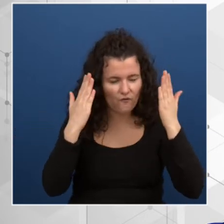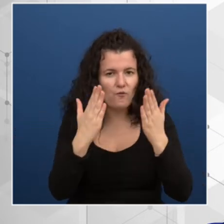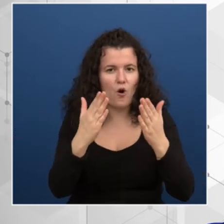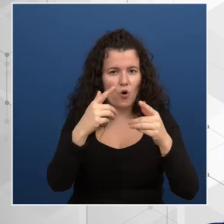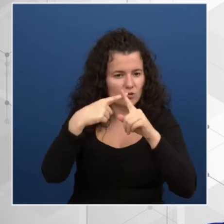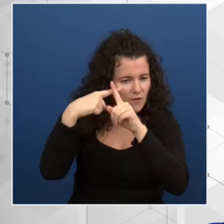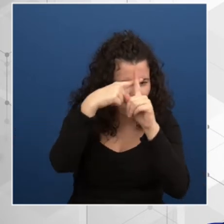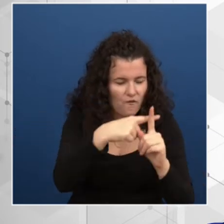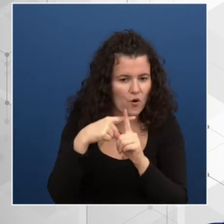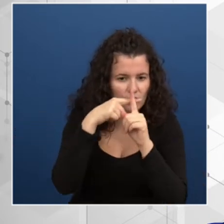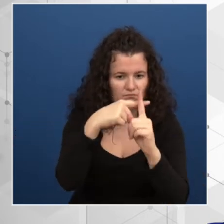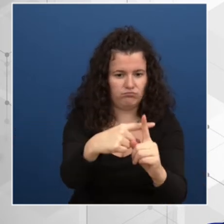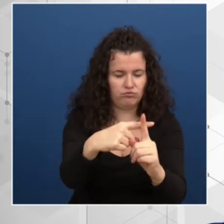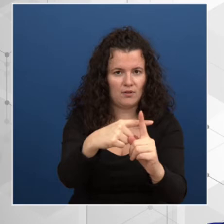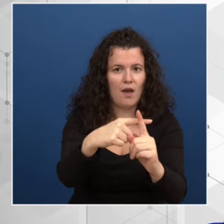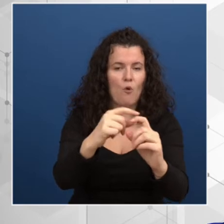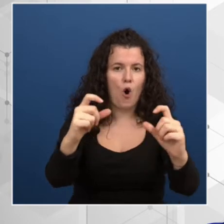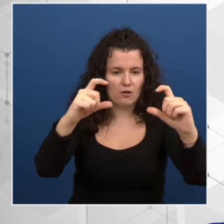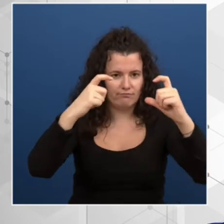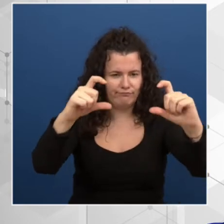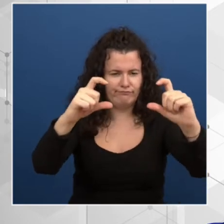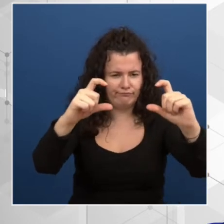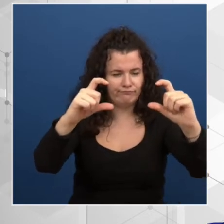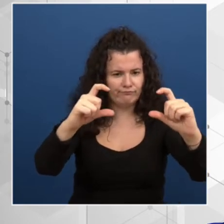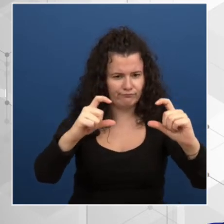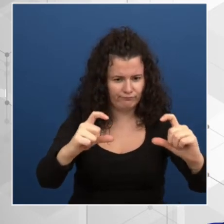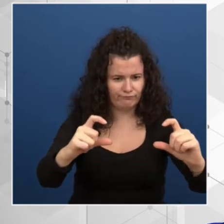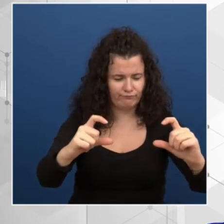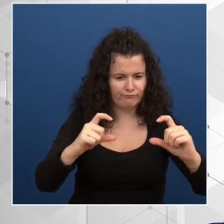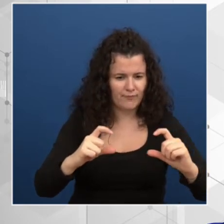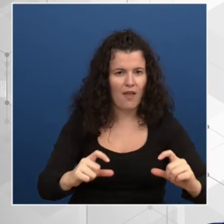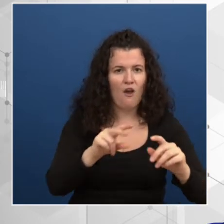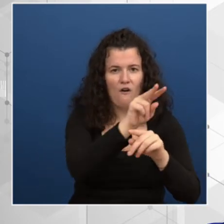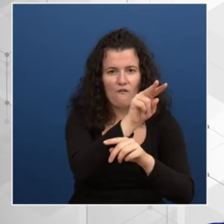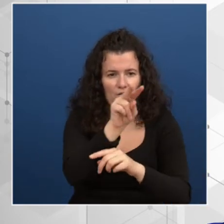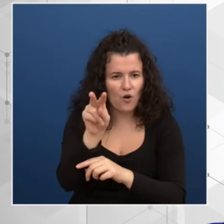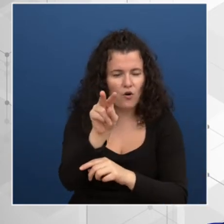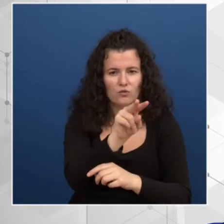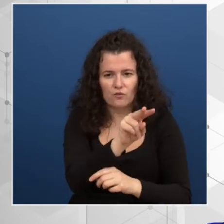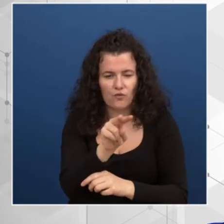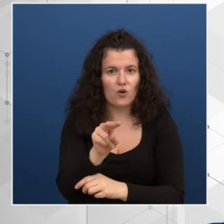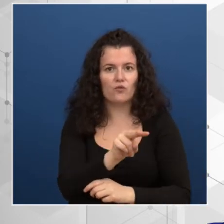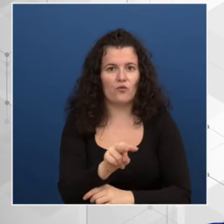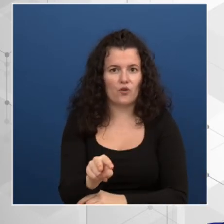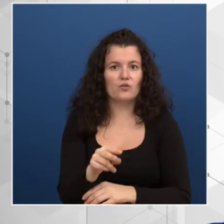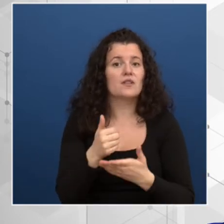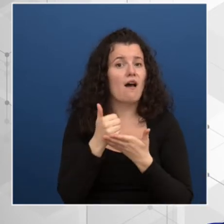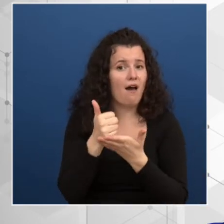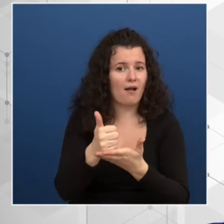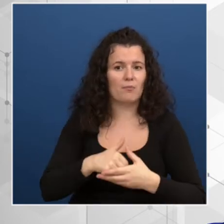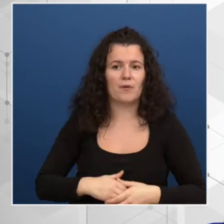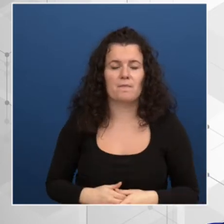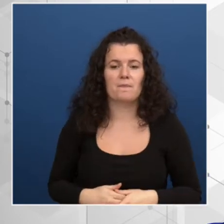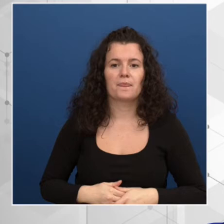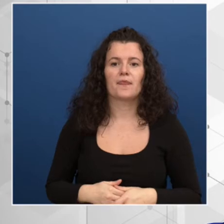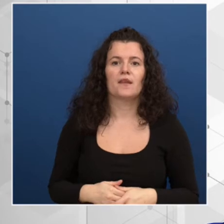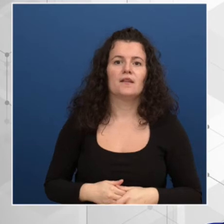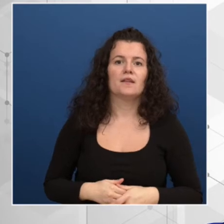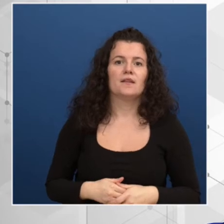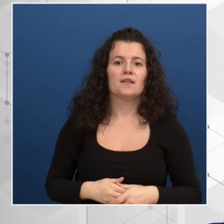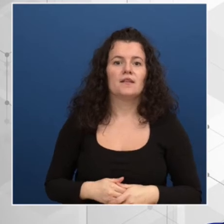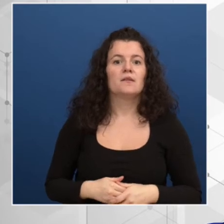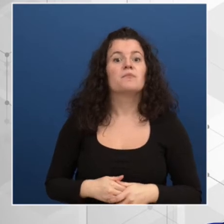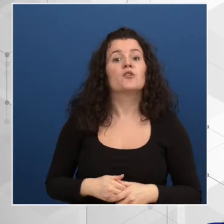together can be so important in how you track expectations, goals, team tasks, and get stuff done. Remember back to executive